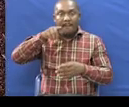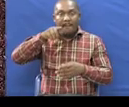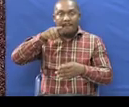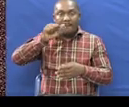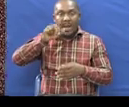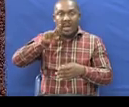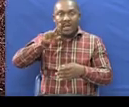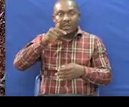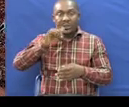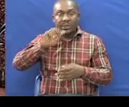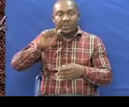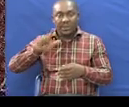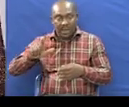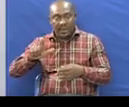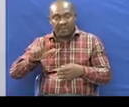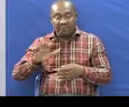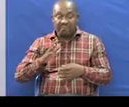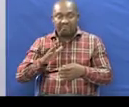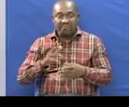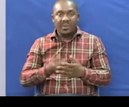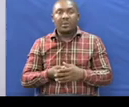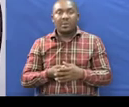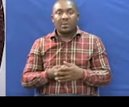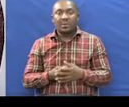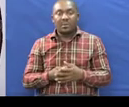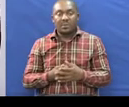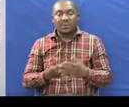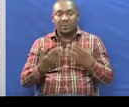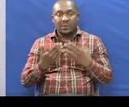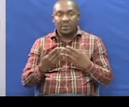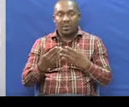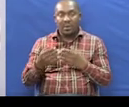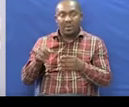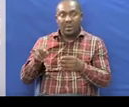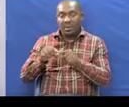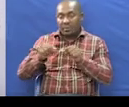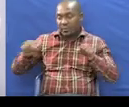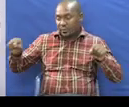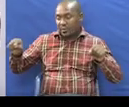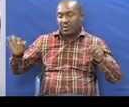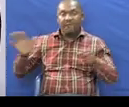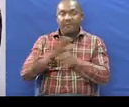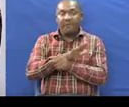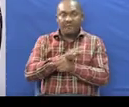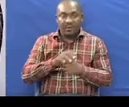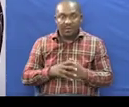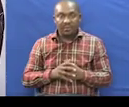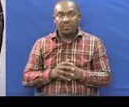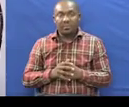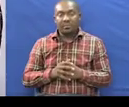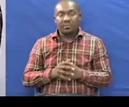check, the d orbital in zinc is full filled. This is full filled.